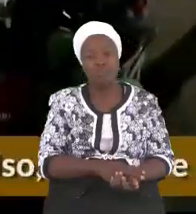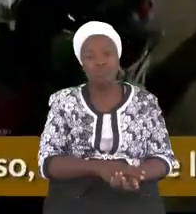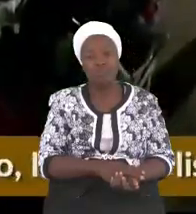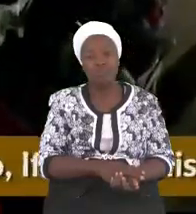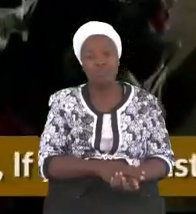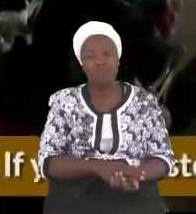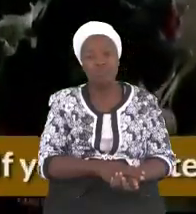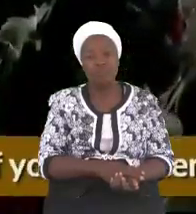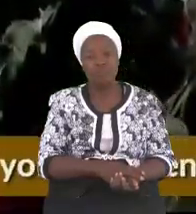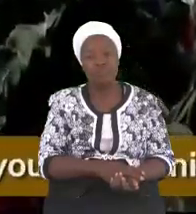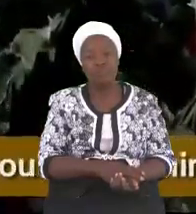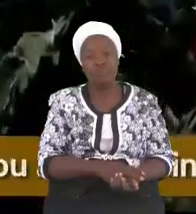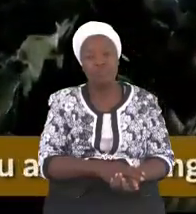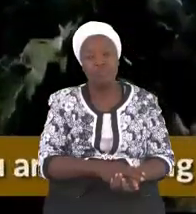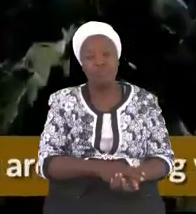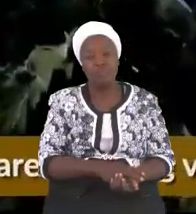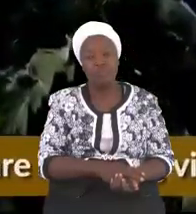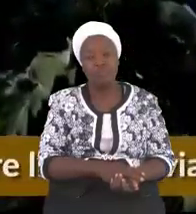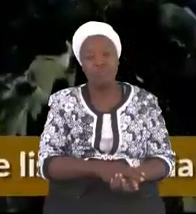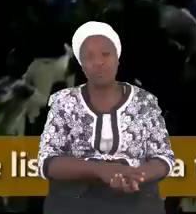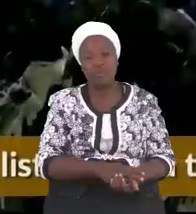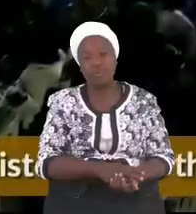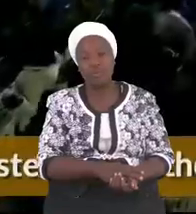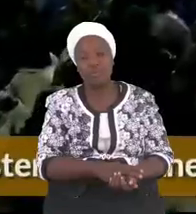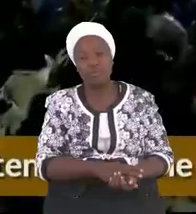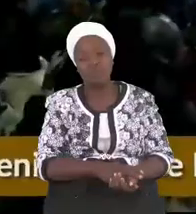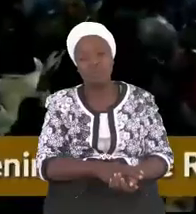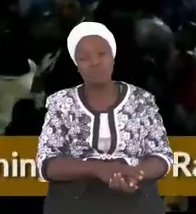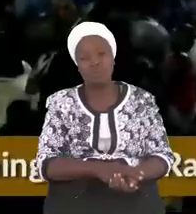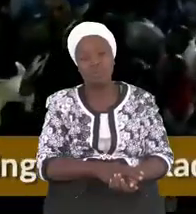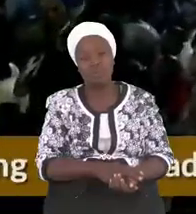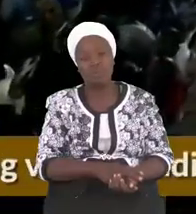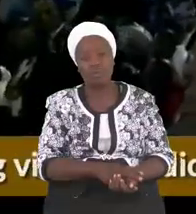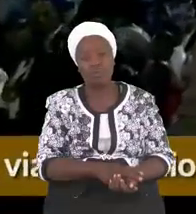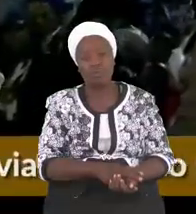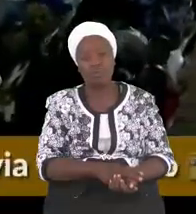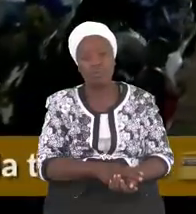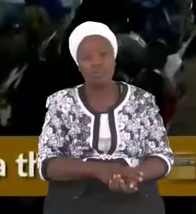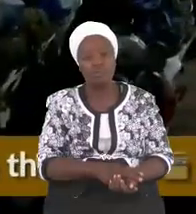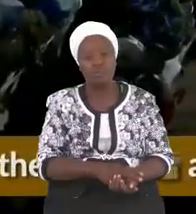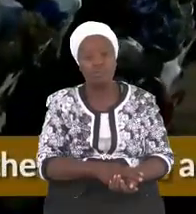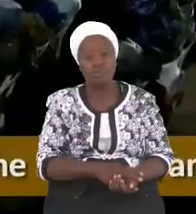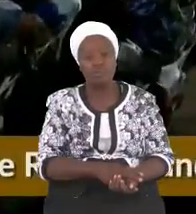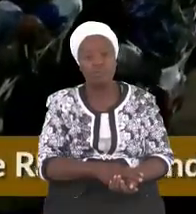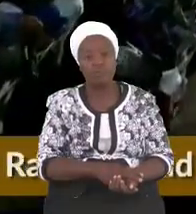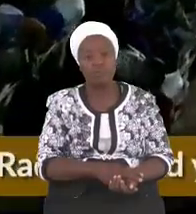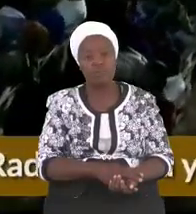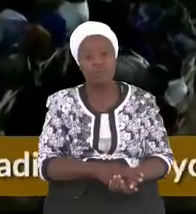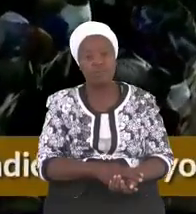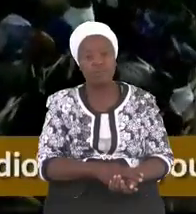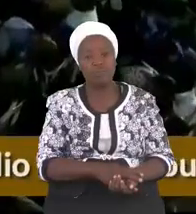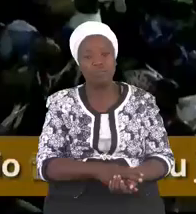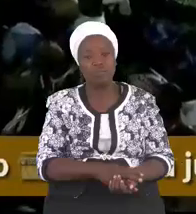middle. If you are done from here, please get to the middle and help those who are there. And get into the children's